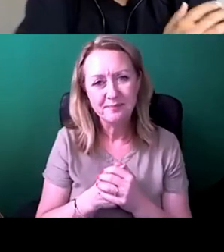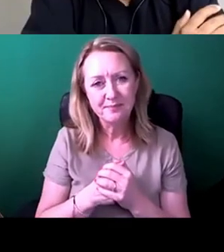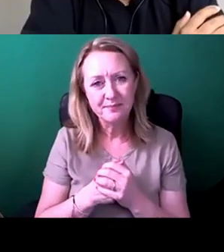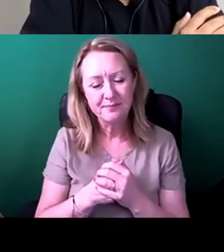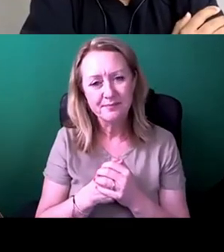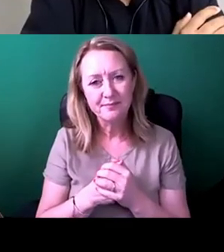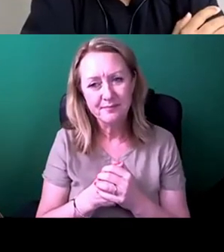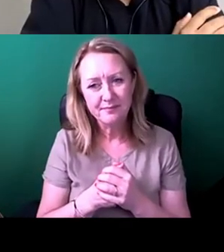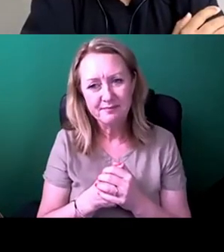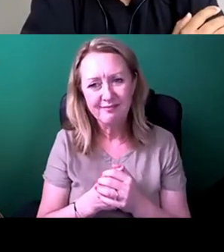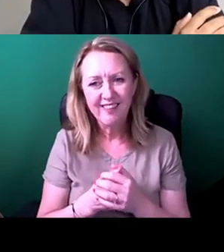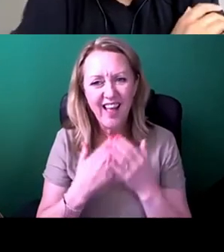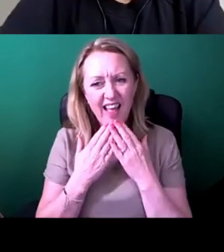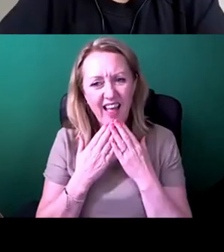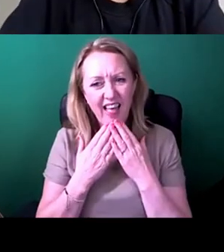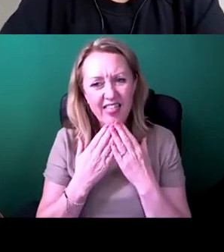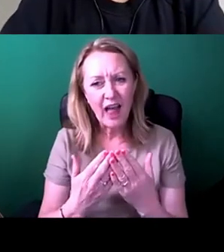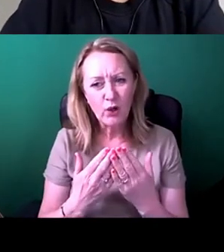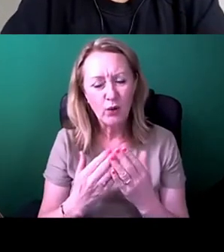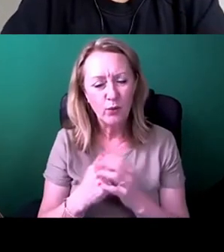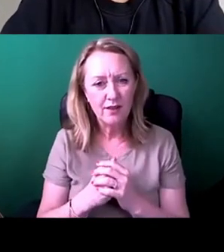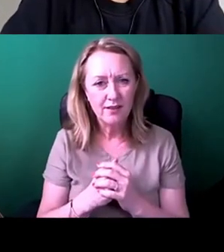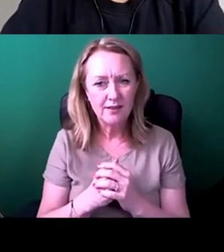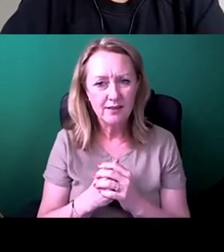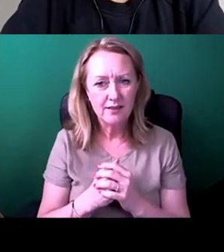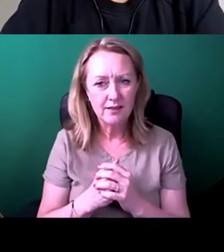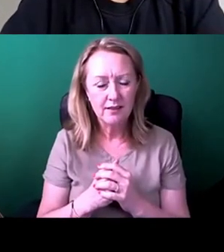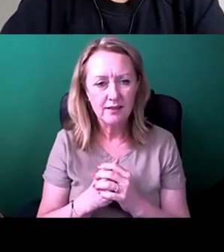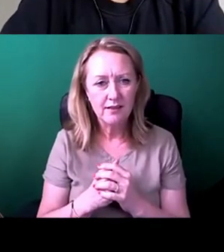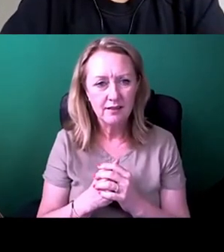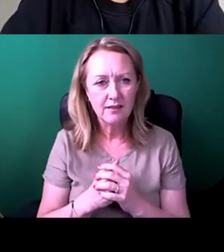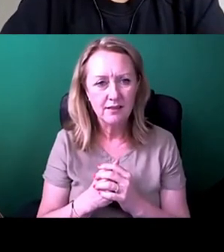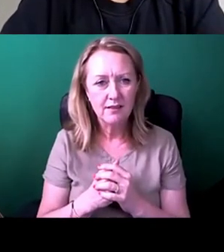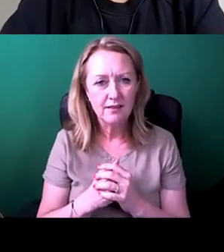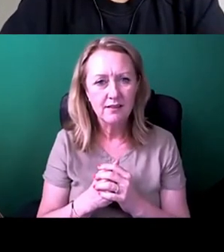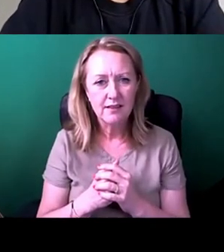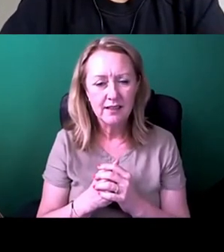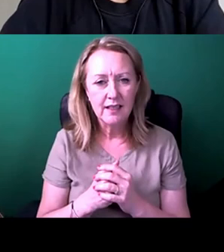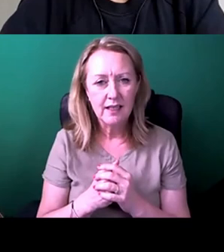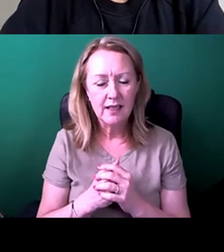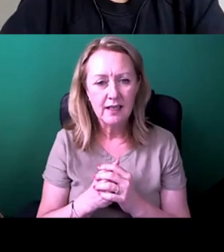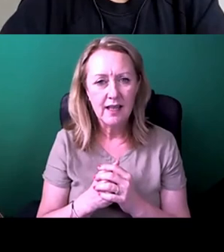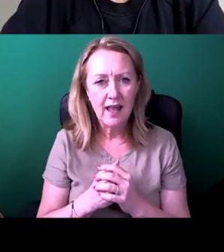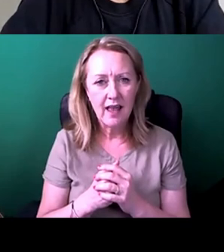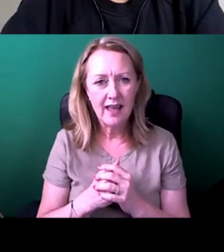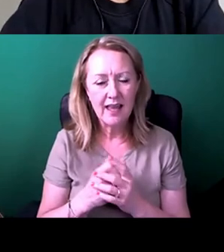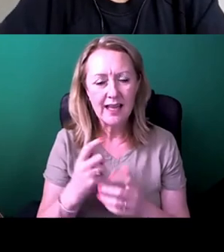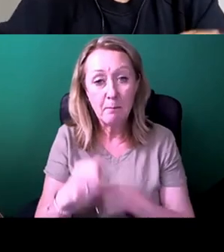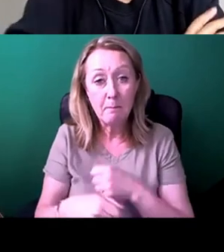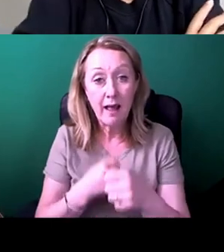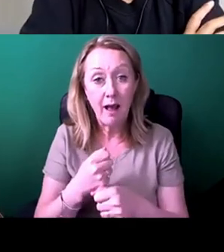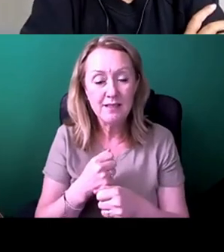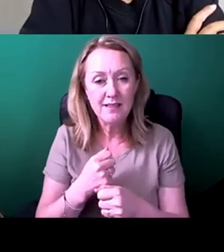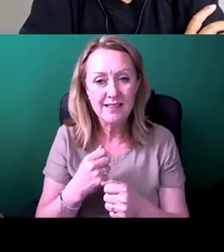Thank you. We're just getting to that point where it becomes much more interesting as we begin to unpeel the